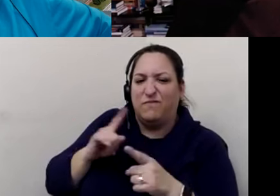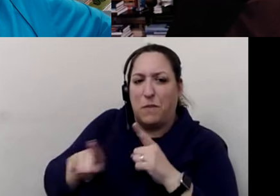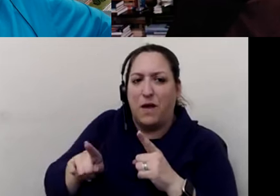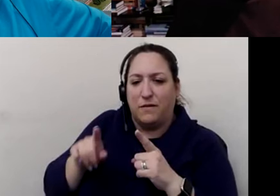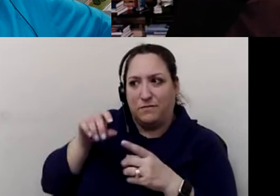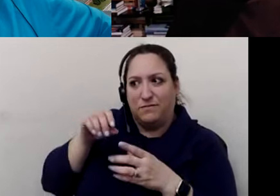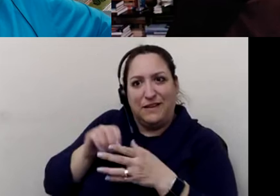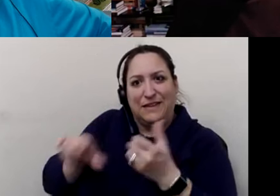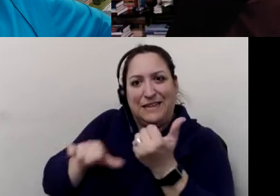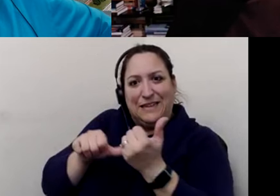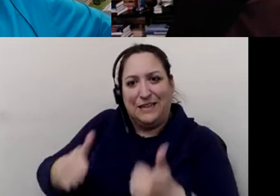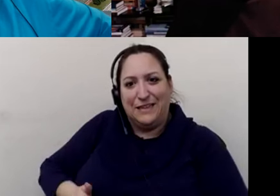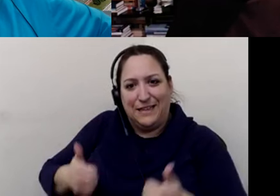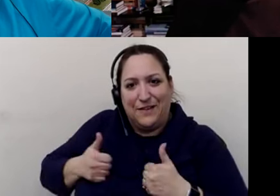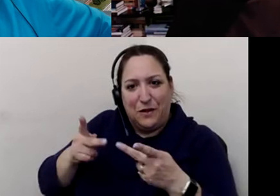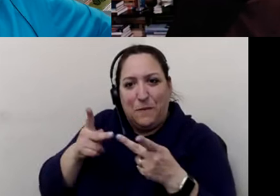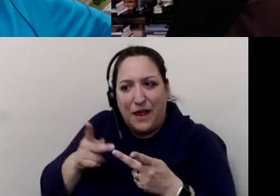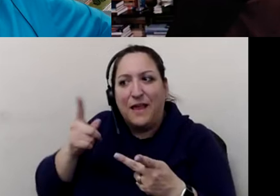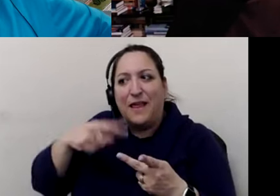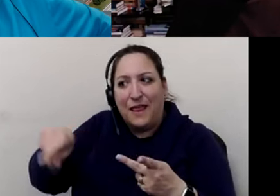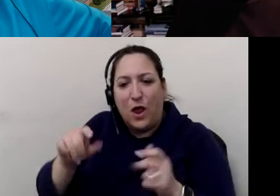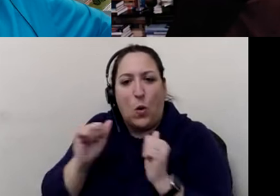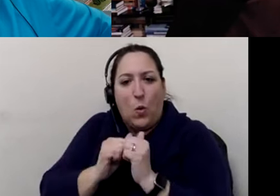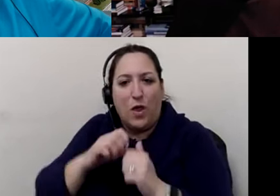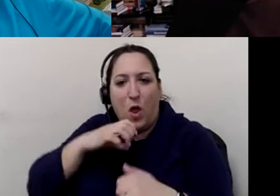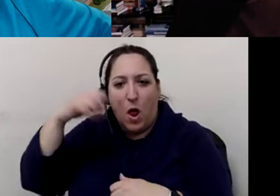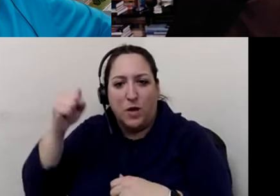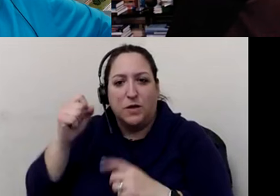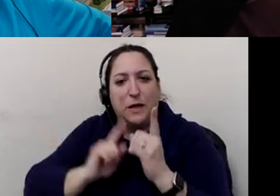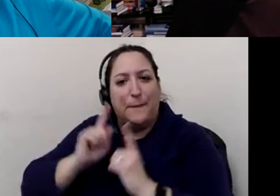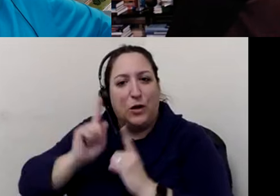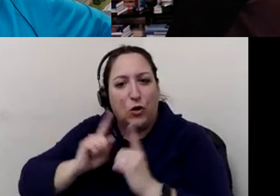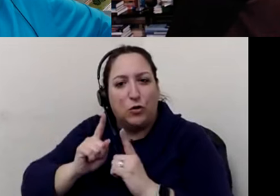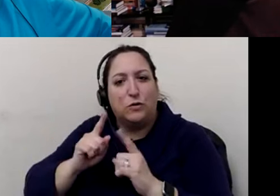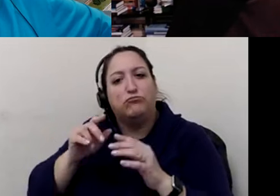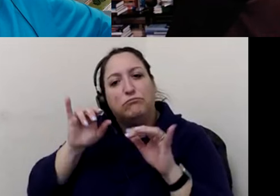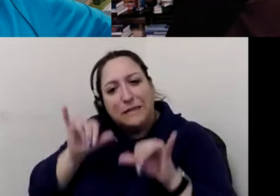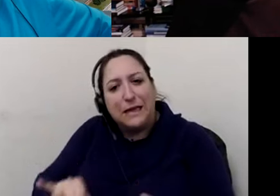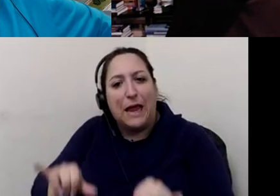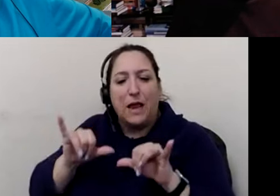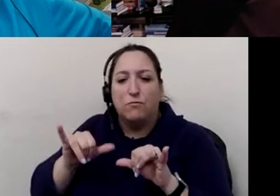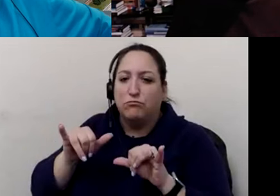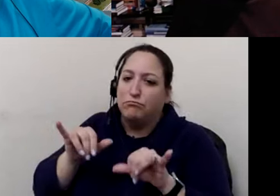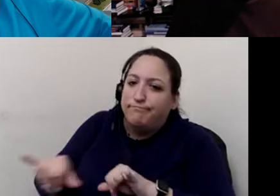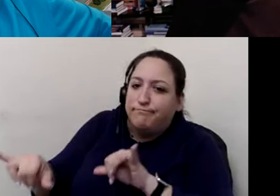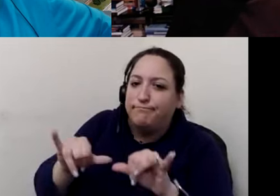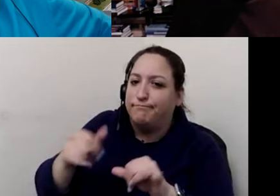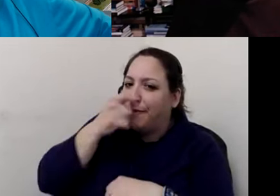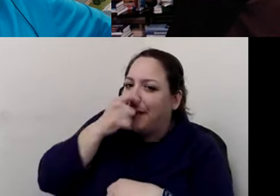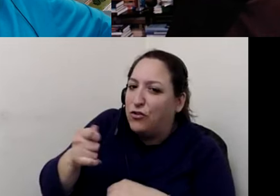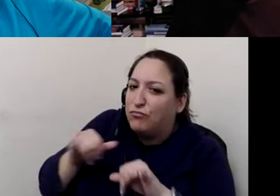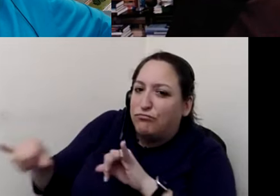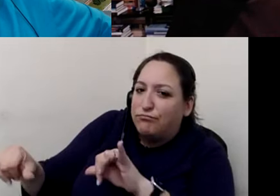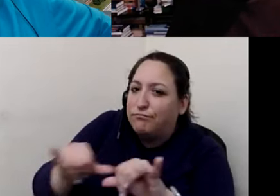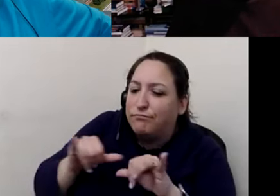in assisted living facilities, for example, where they're there with elderly peers who share common interests. All of that